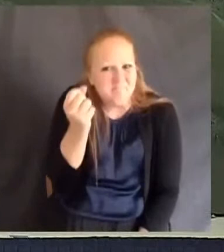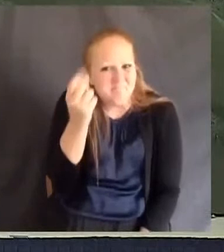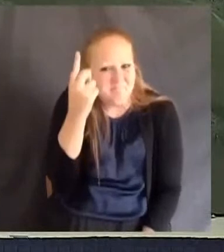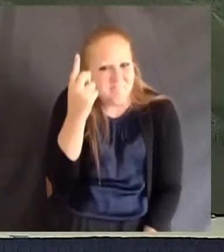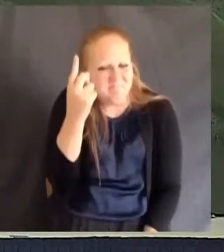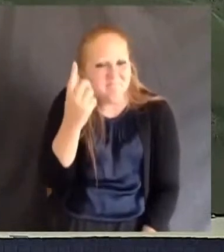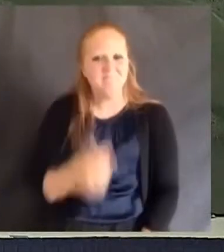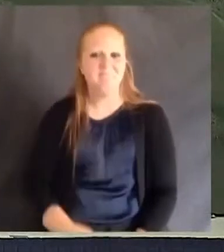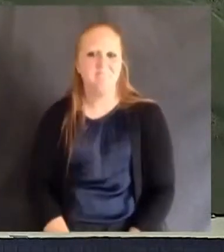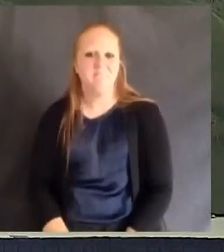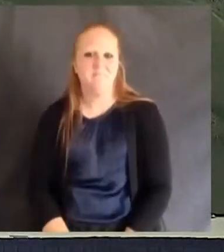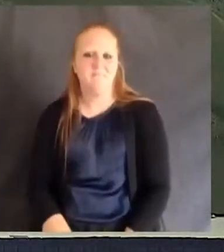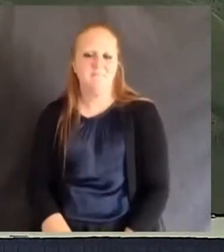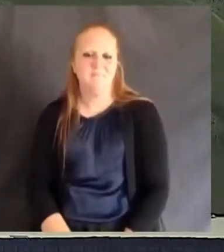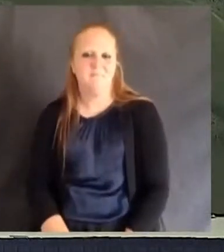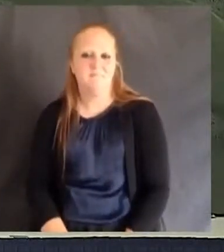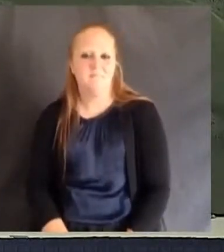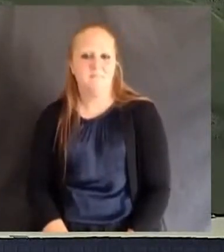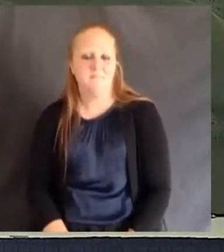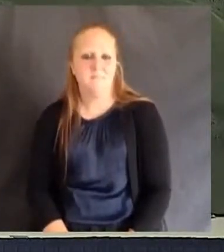too.